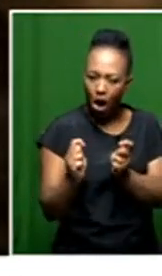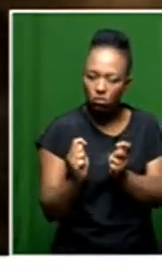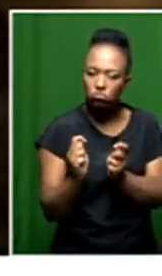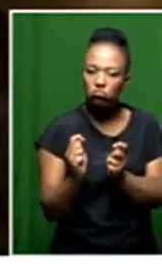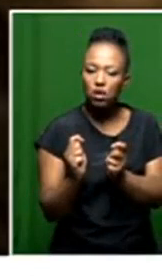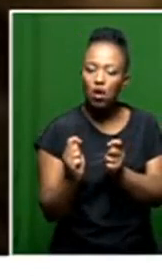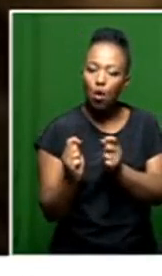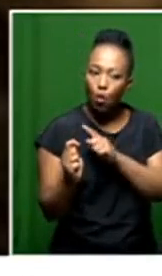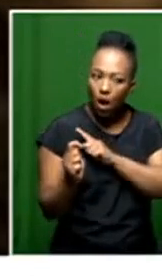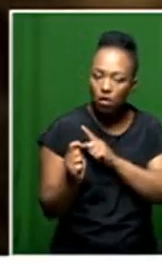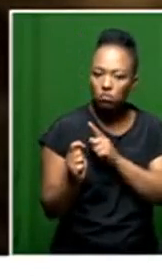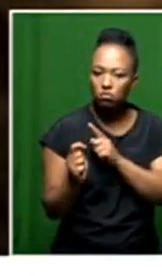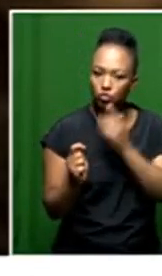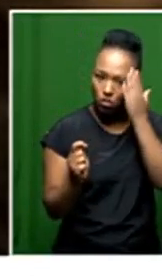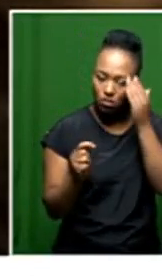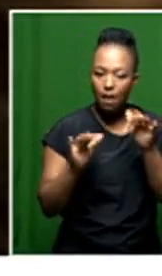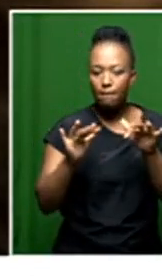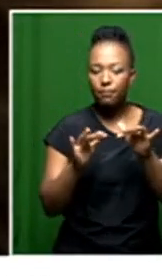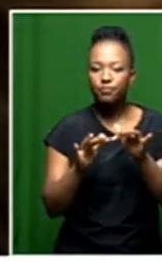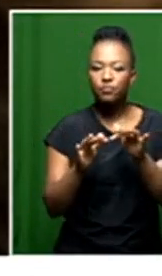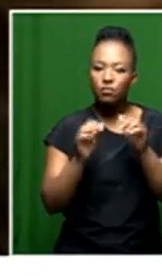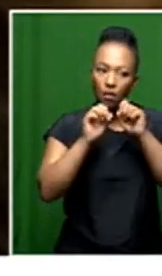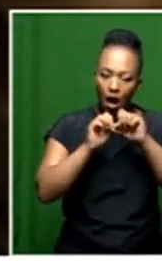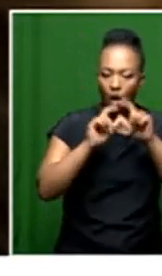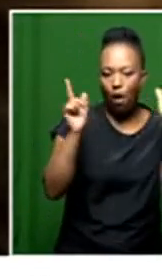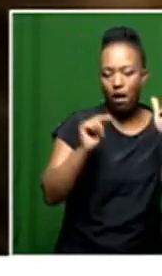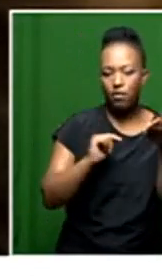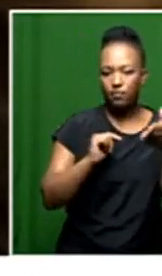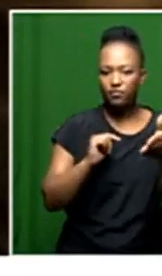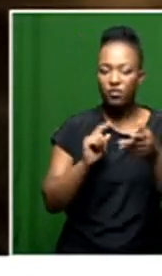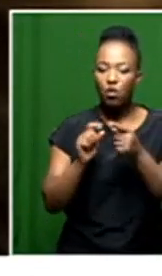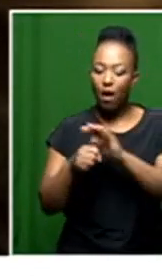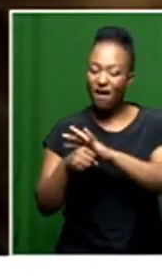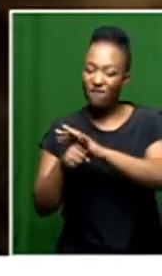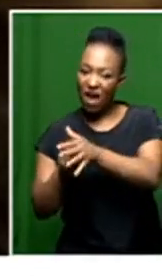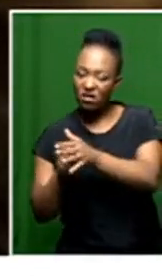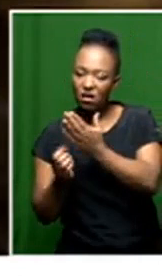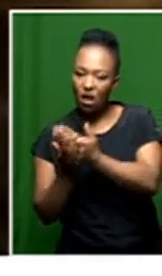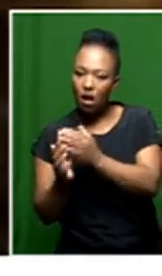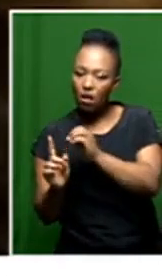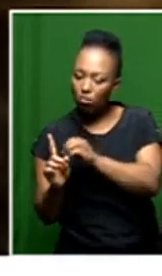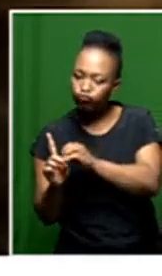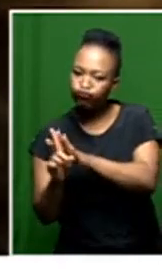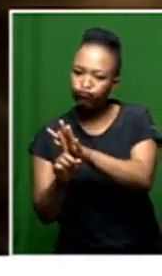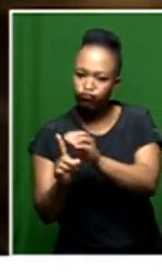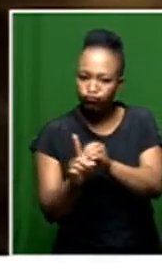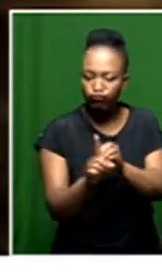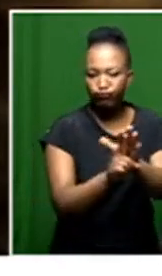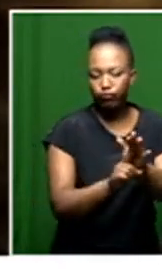that the public is aware that now we understand how this virus moves from one individual to the other. It's your choice